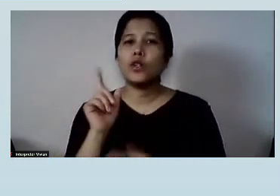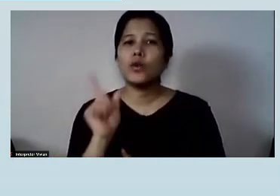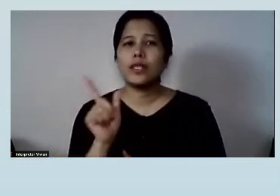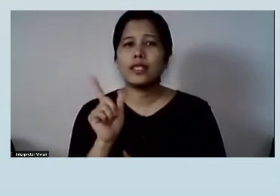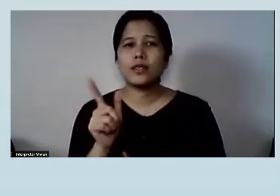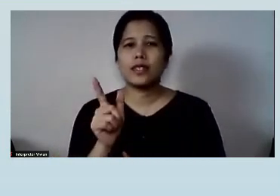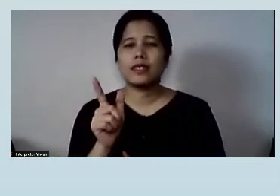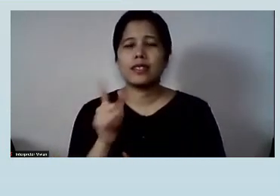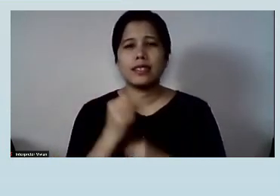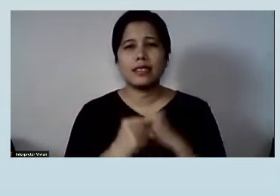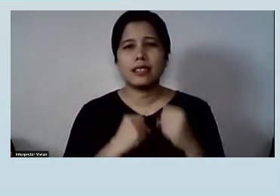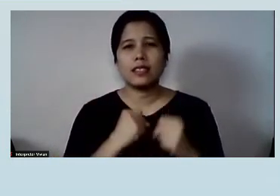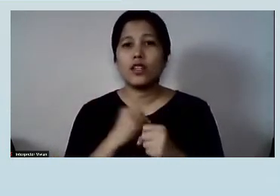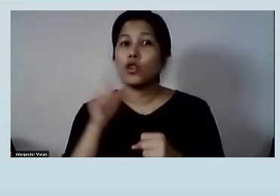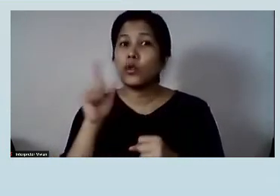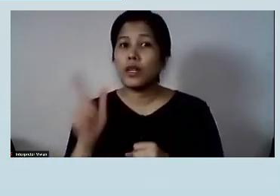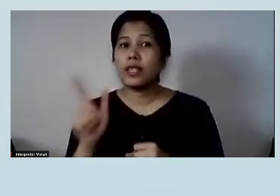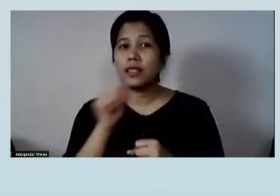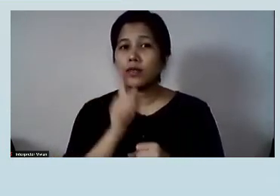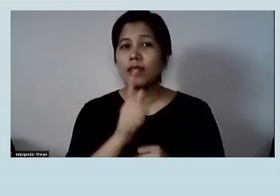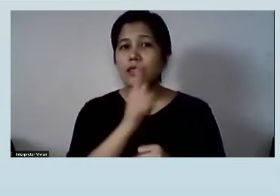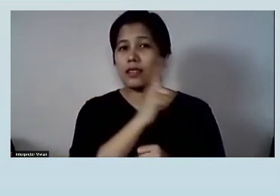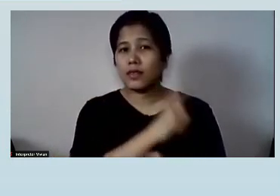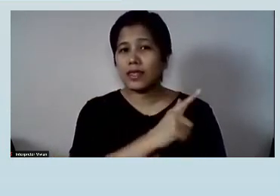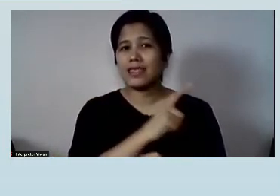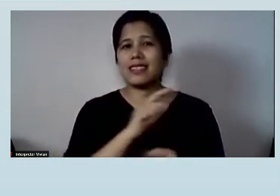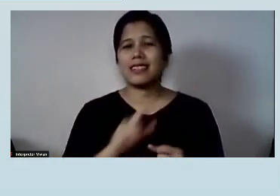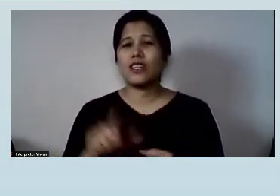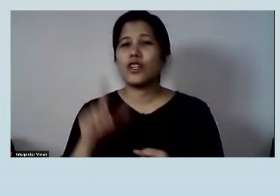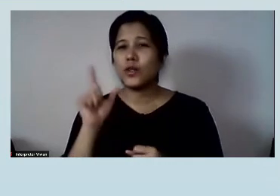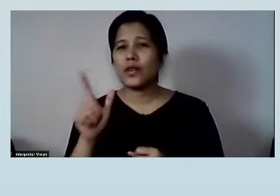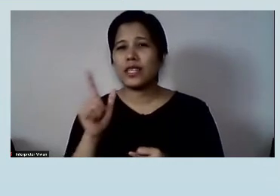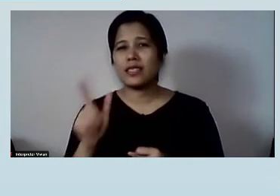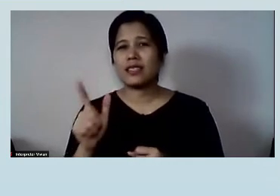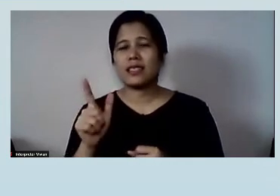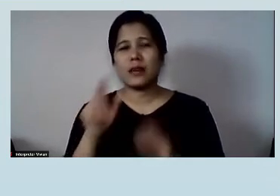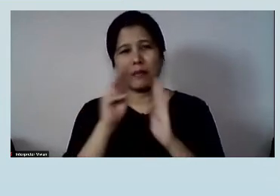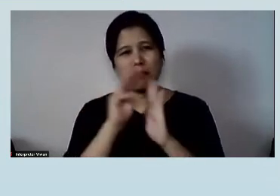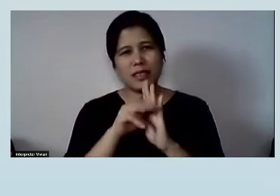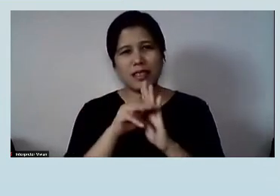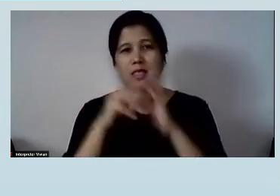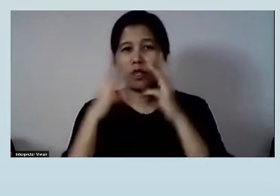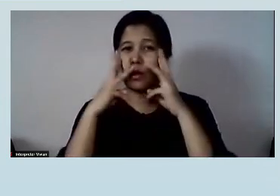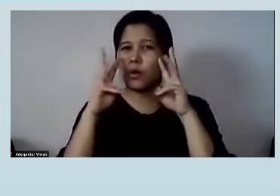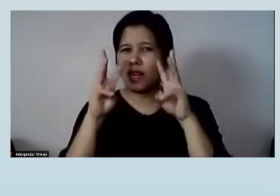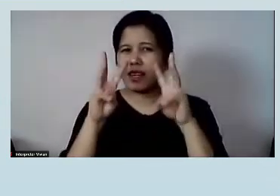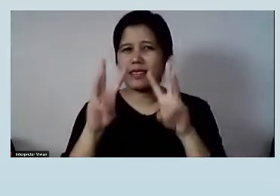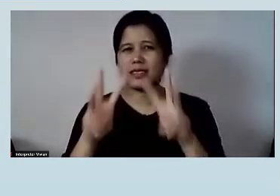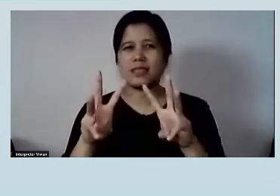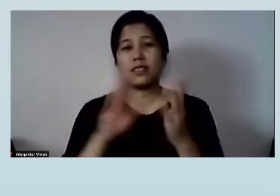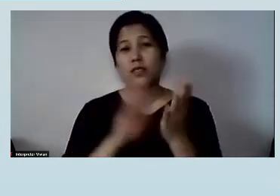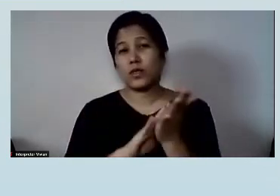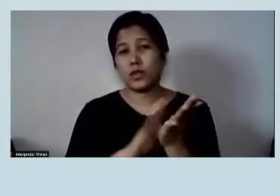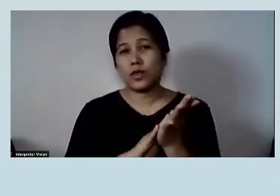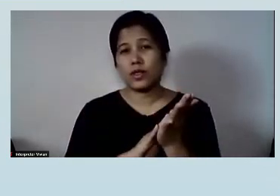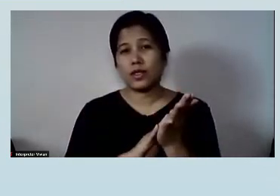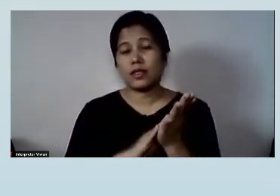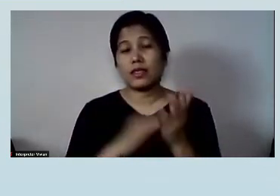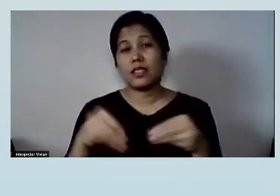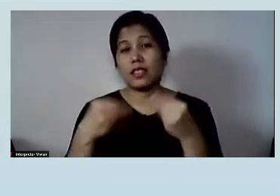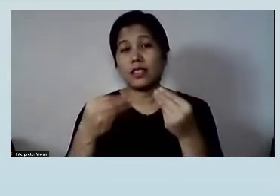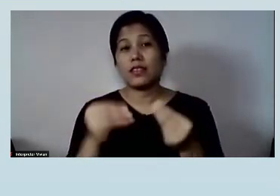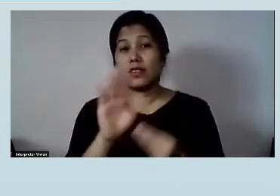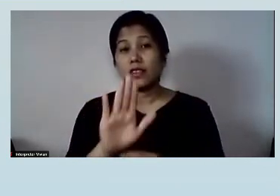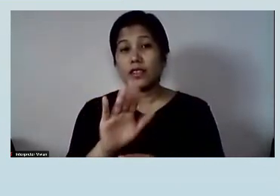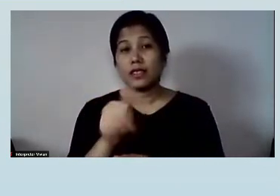let's remember the 2020 rule. 20 minutes, you're into the watching whatever it is or in school. Give yourself,